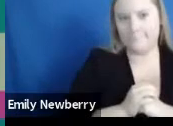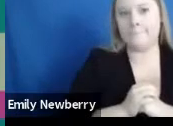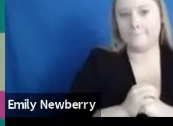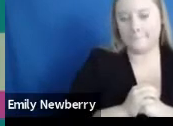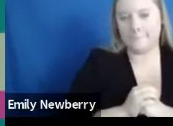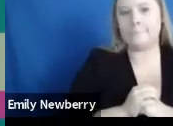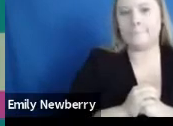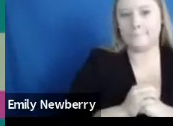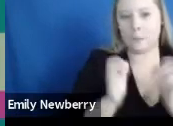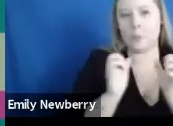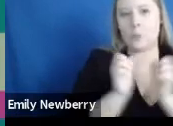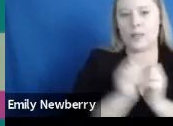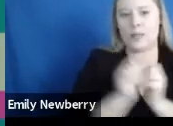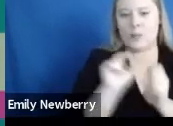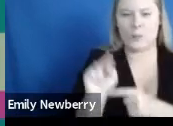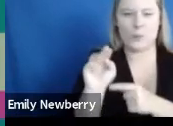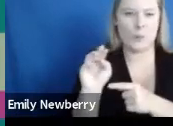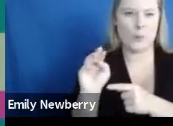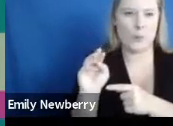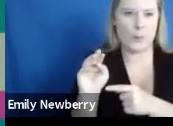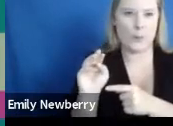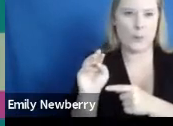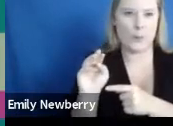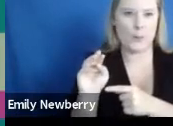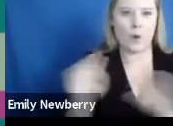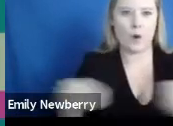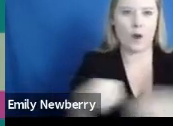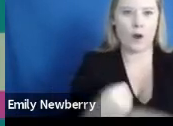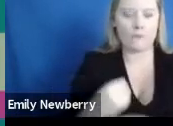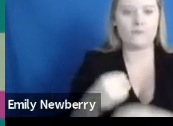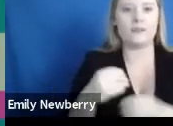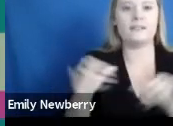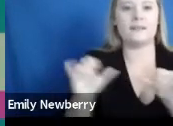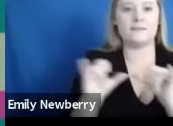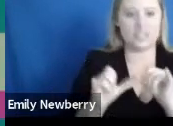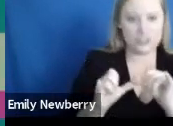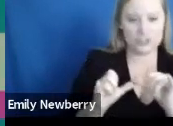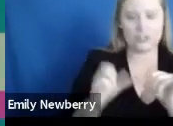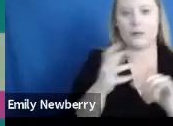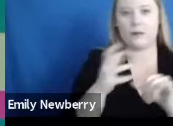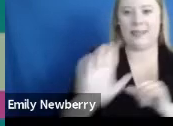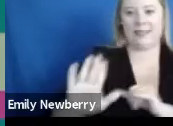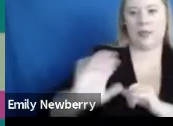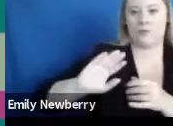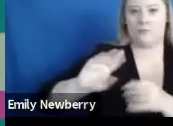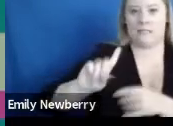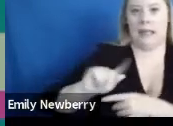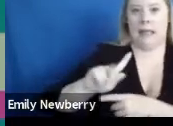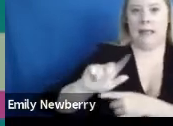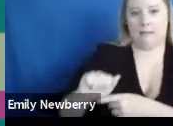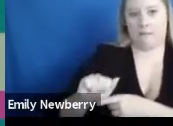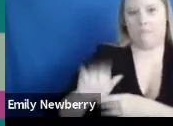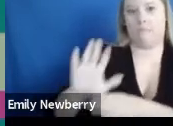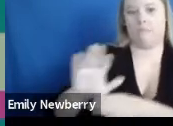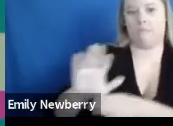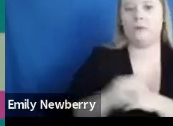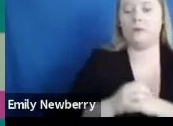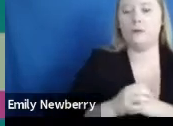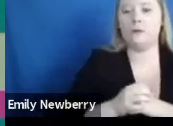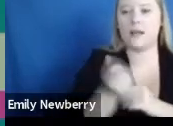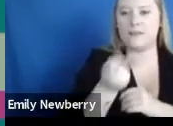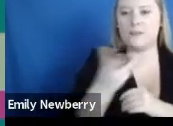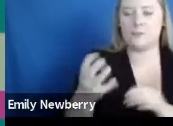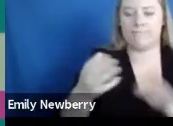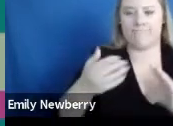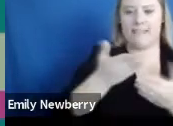with the New Mexico Office of State Engineer water well database on top of that. And a few things to point out.